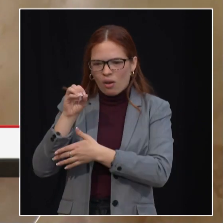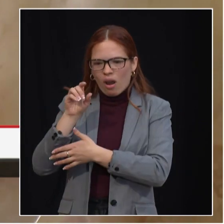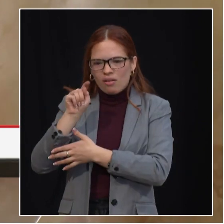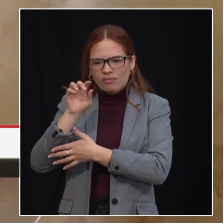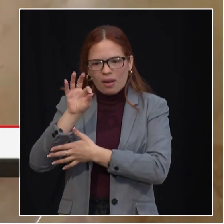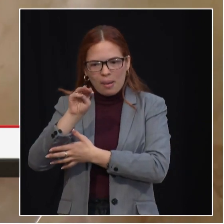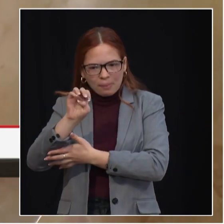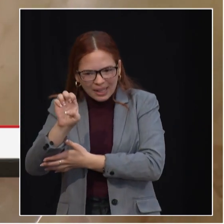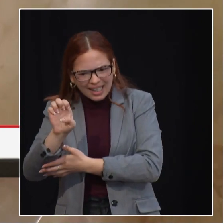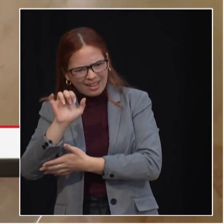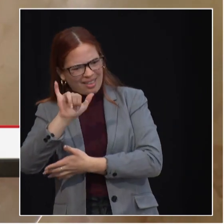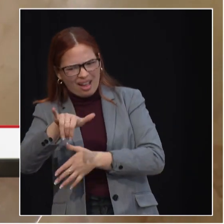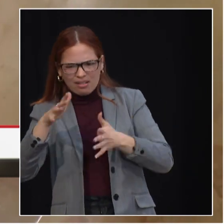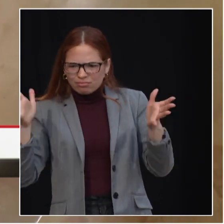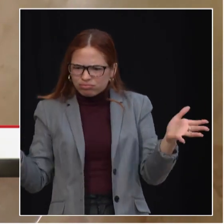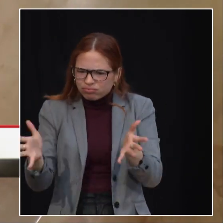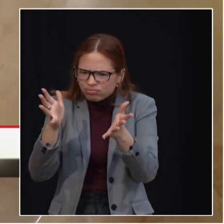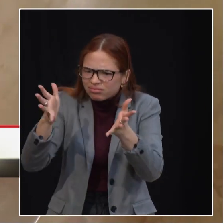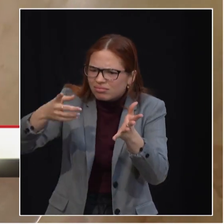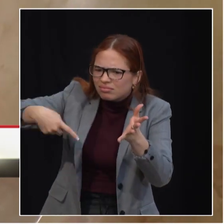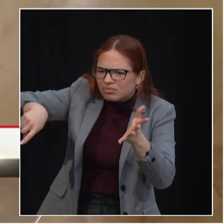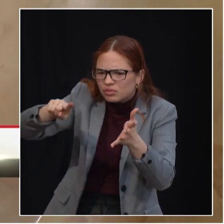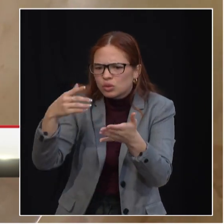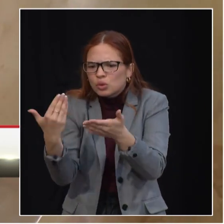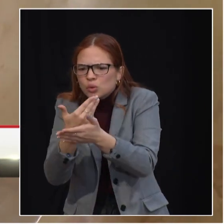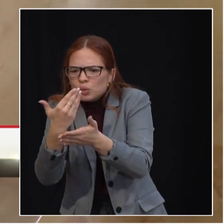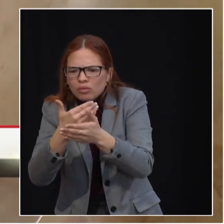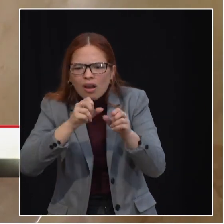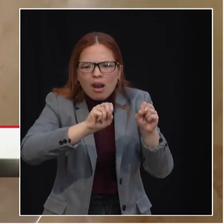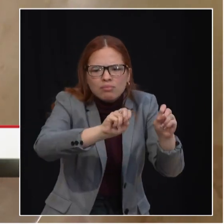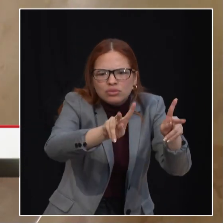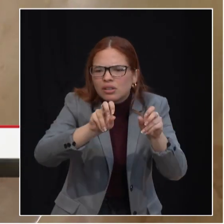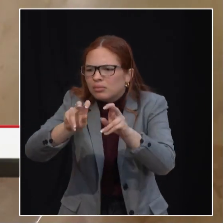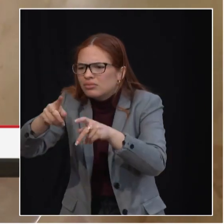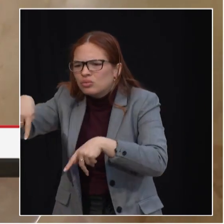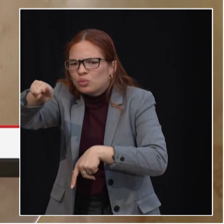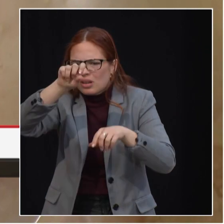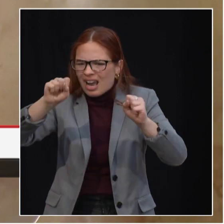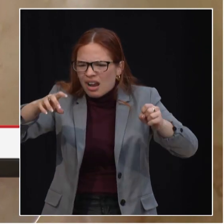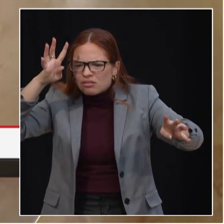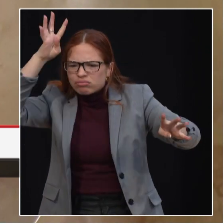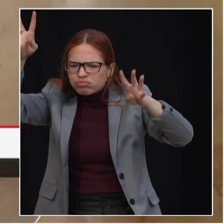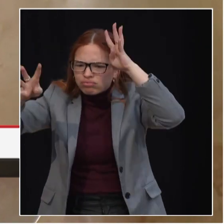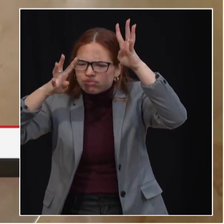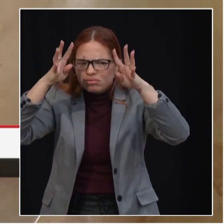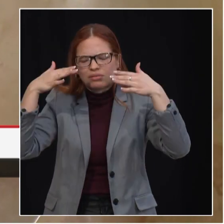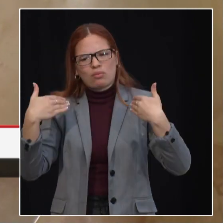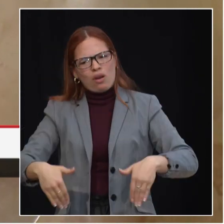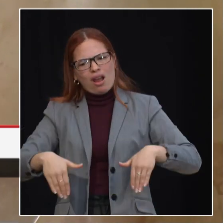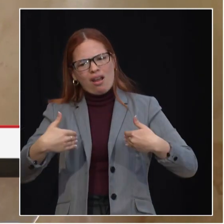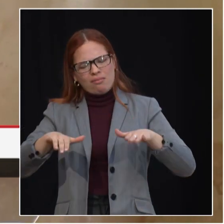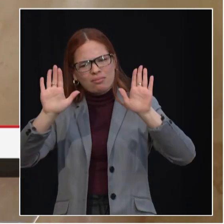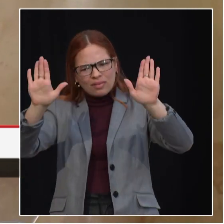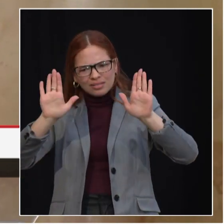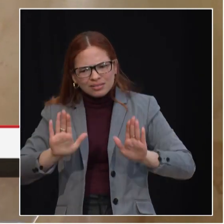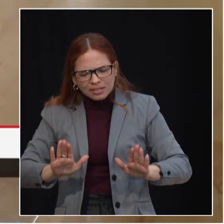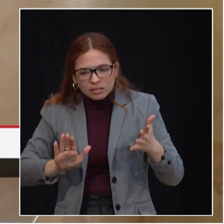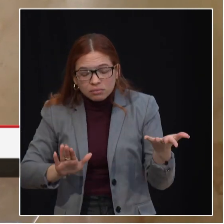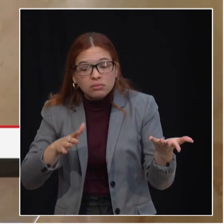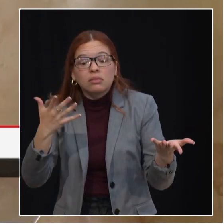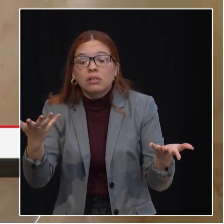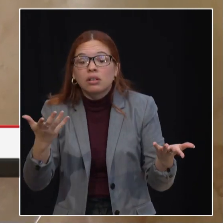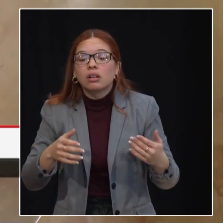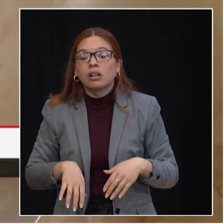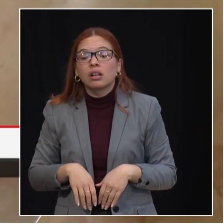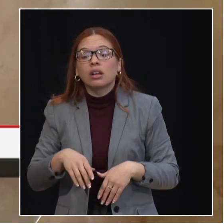that talent, create new opportunities for our creative economy. Next, I want to welcome the